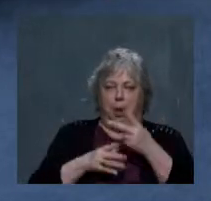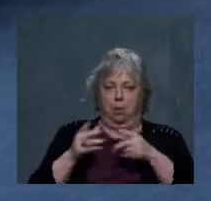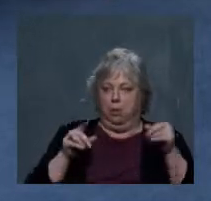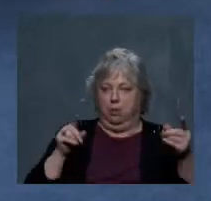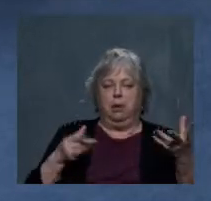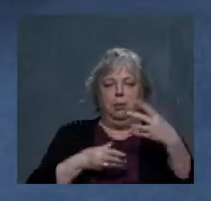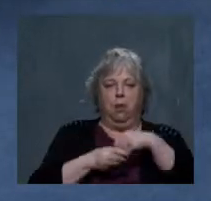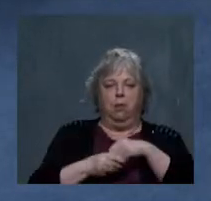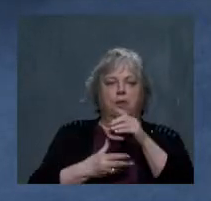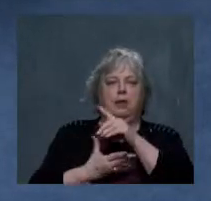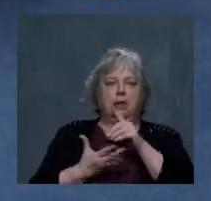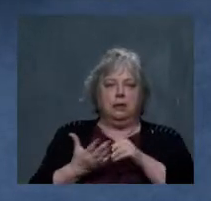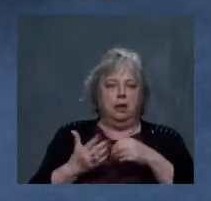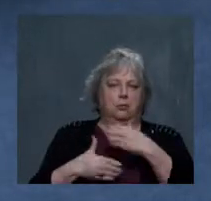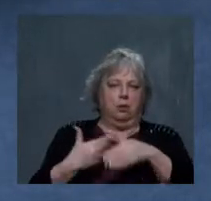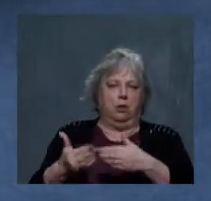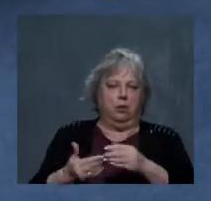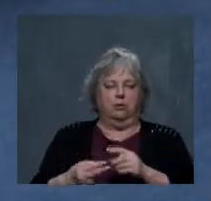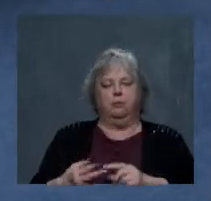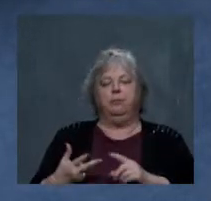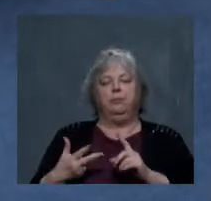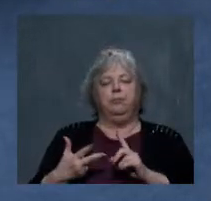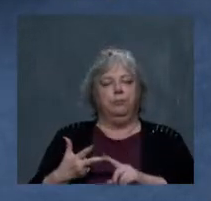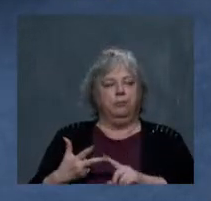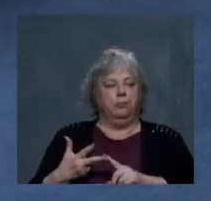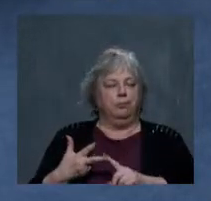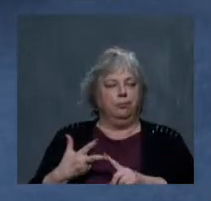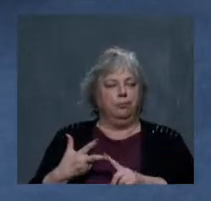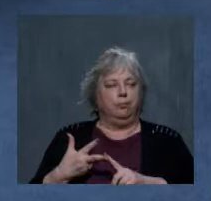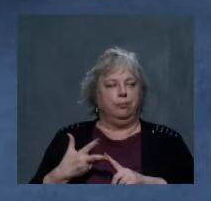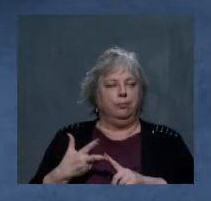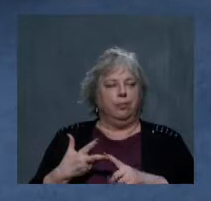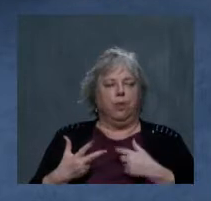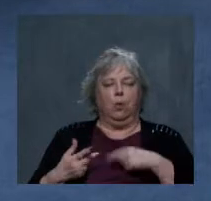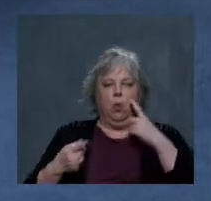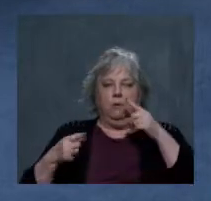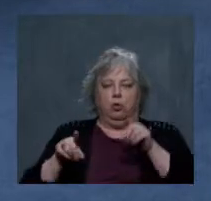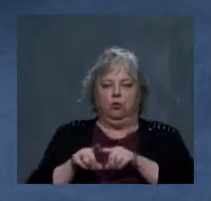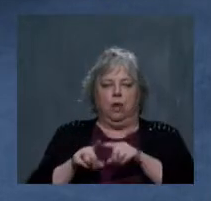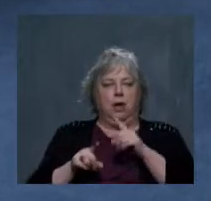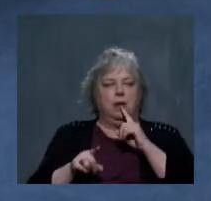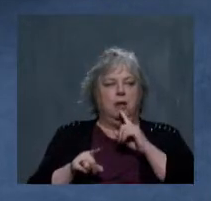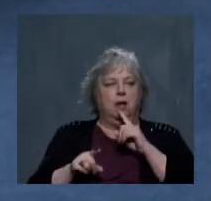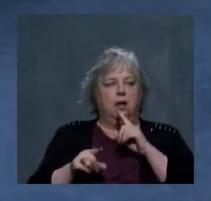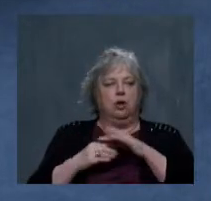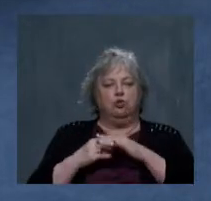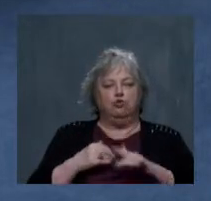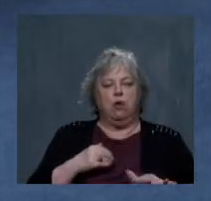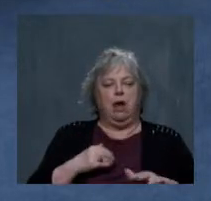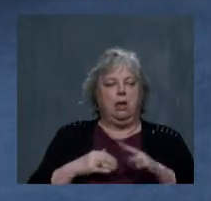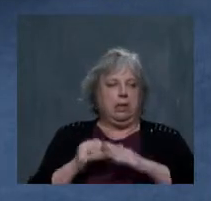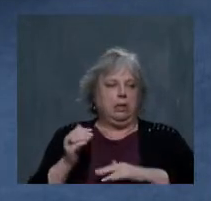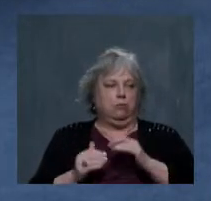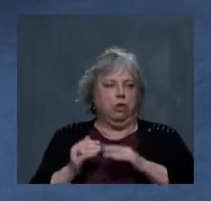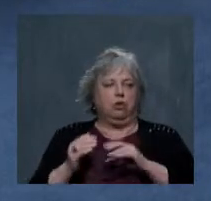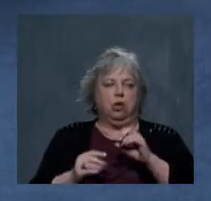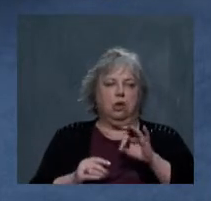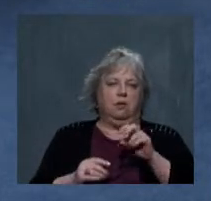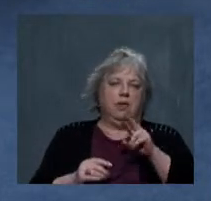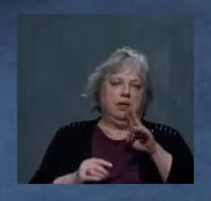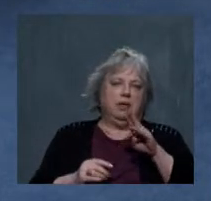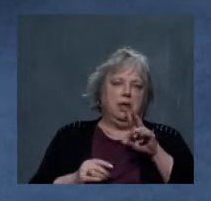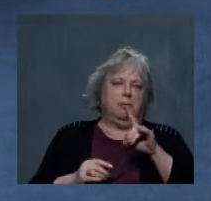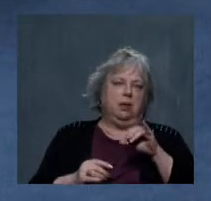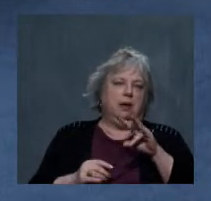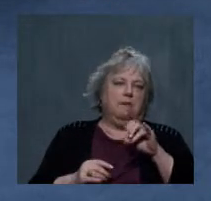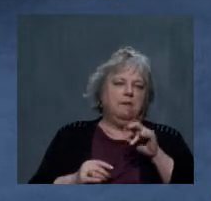process. We have also we've agreed that during the construction of the subdivisions that we will keep the